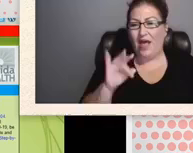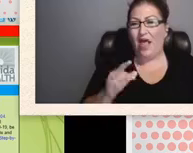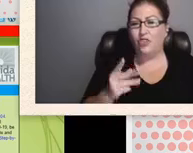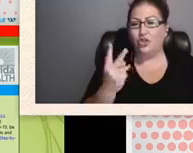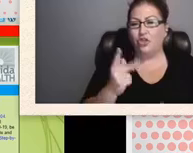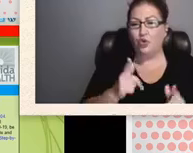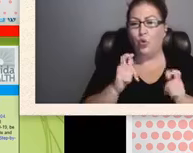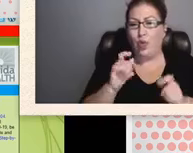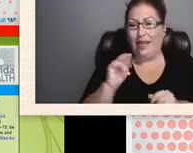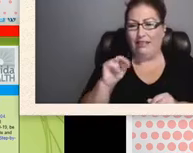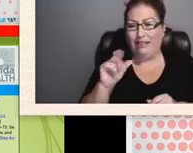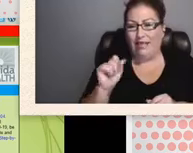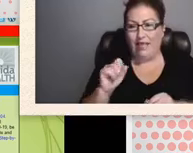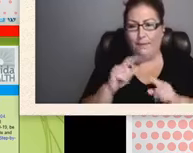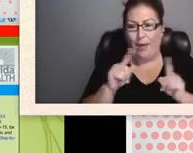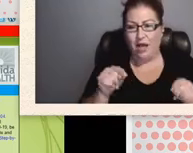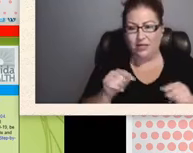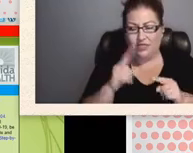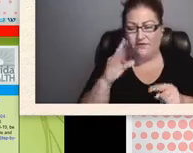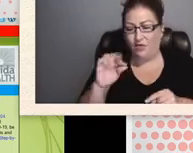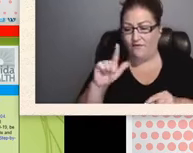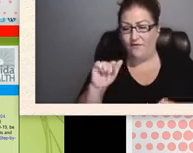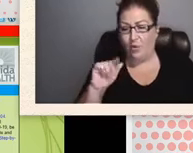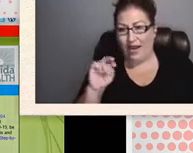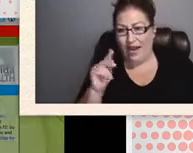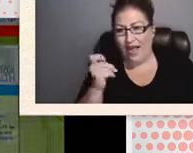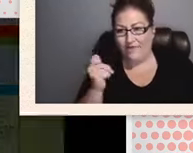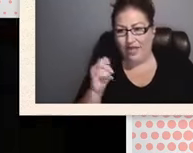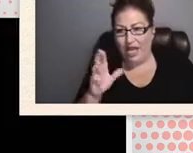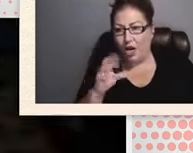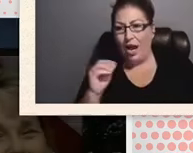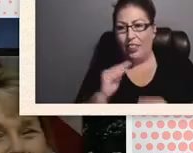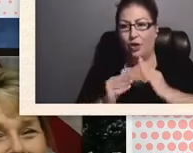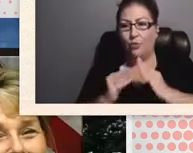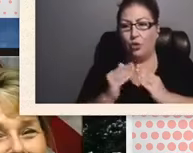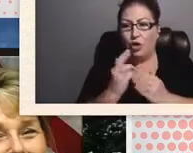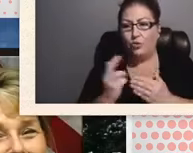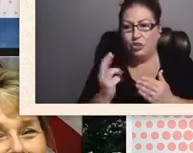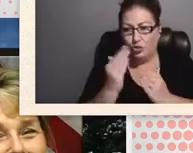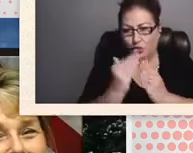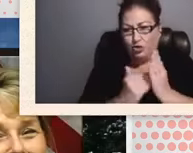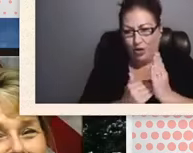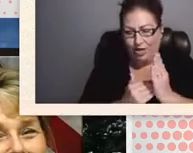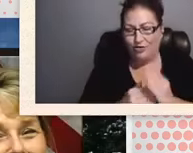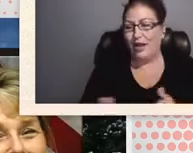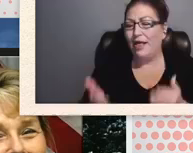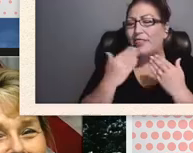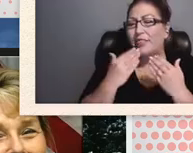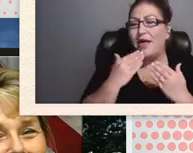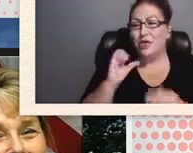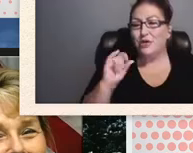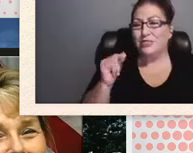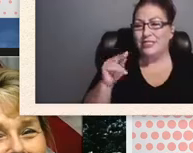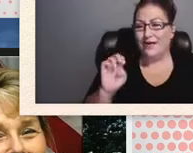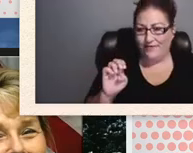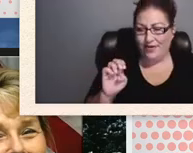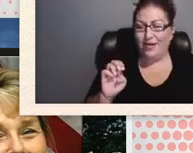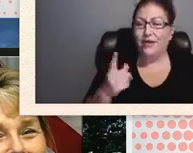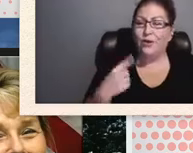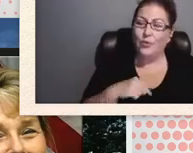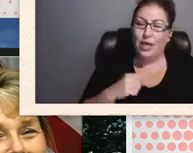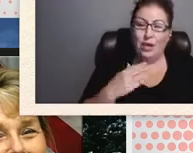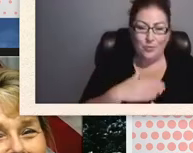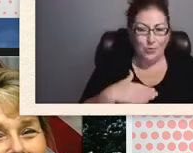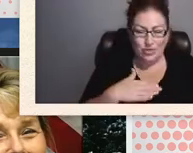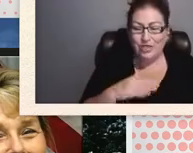the Florida Navigator and the Community Resource Directory. Thank you, Stephanie. We appreciate it. And, you